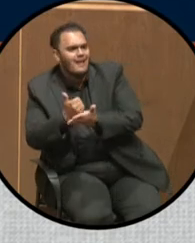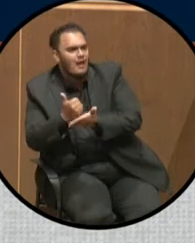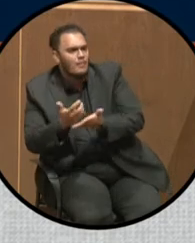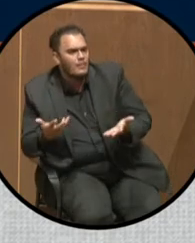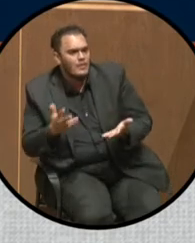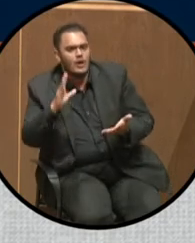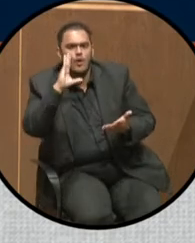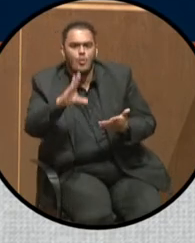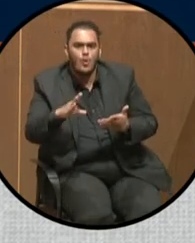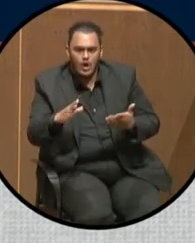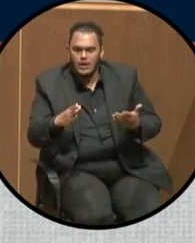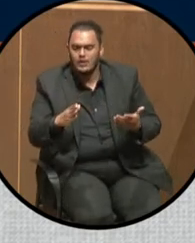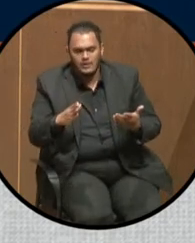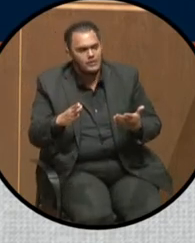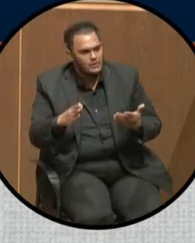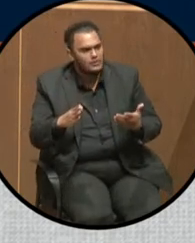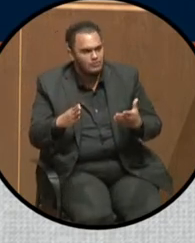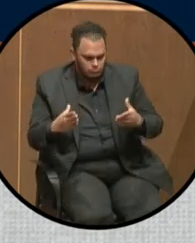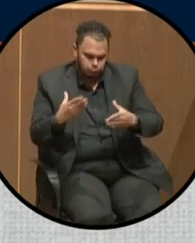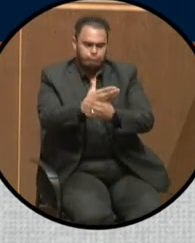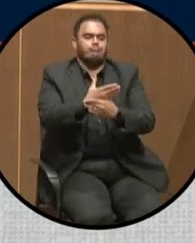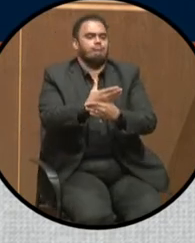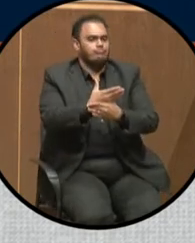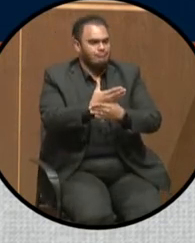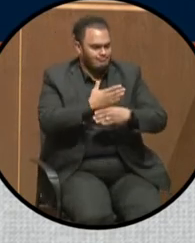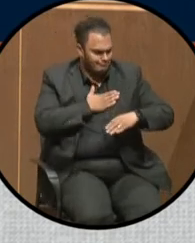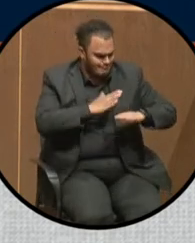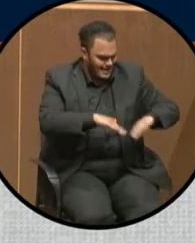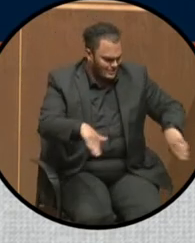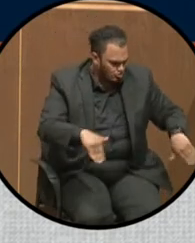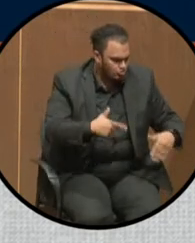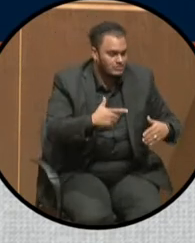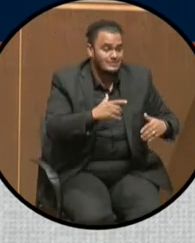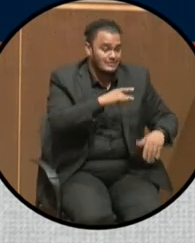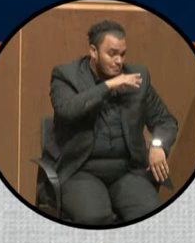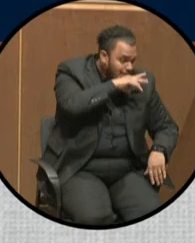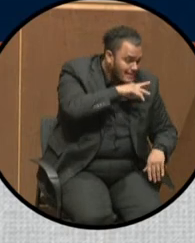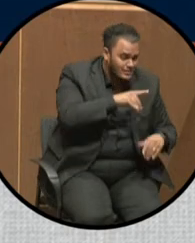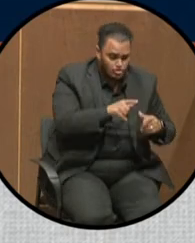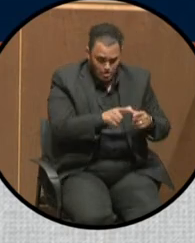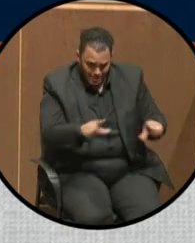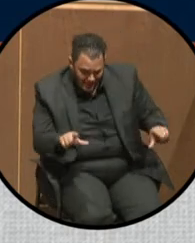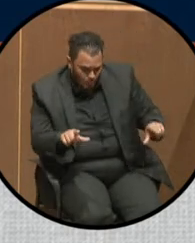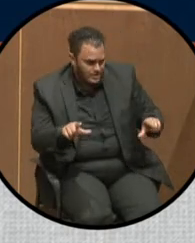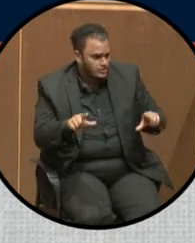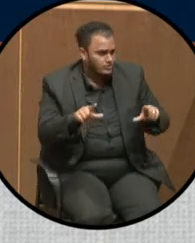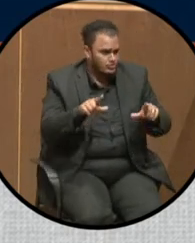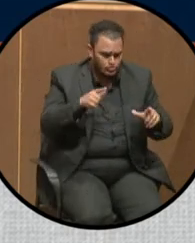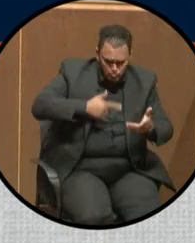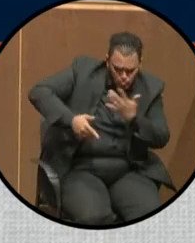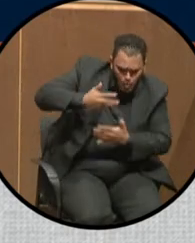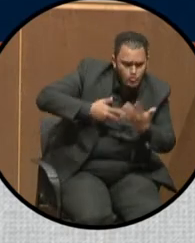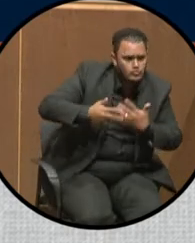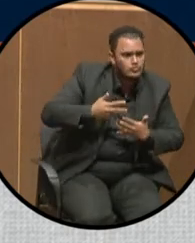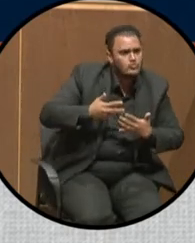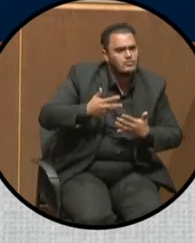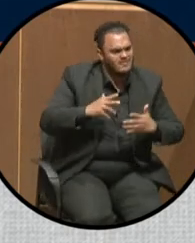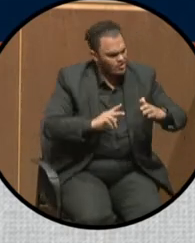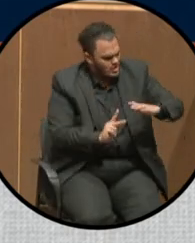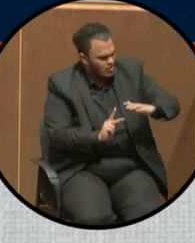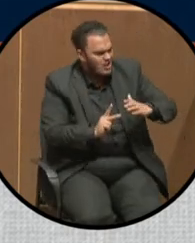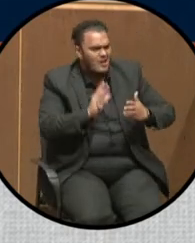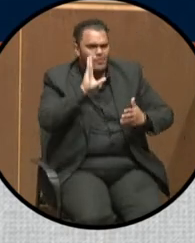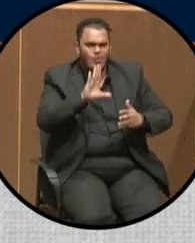with my children's speech, language, and social interactions in kindergarten. It will make it difficult to breathe